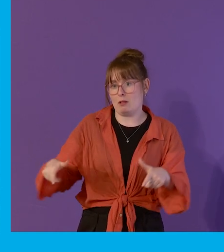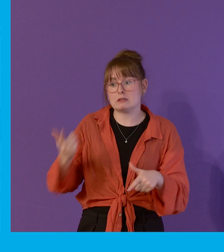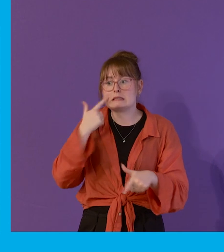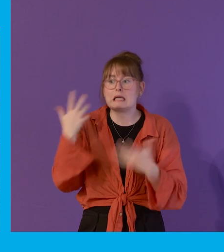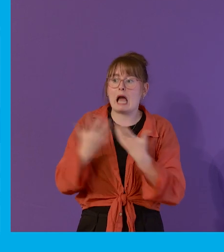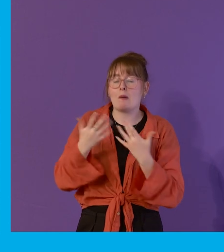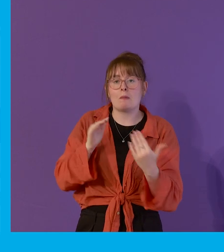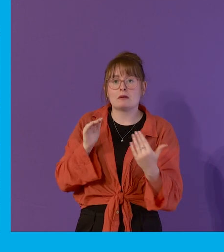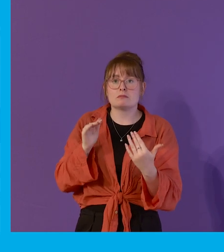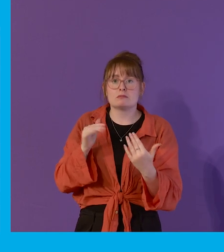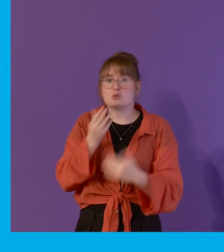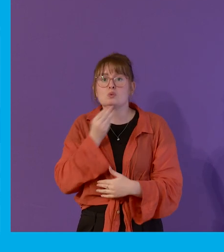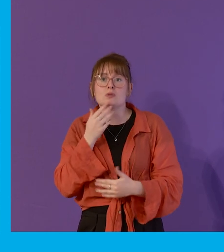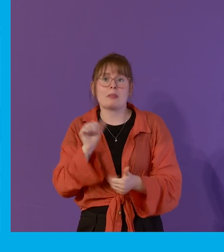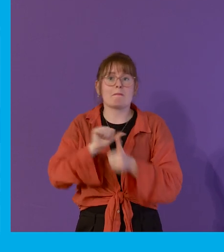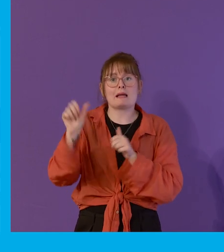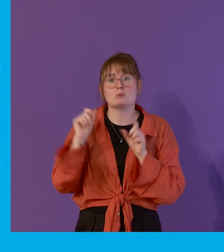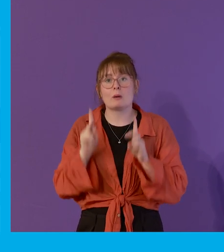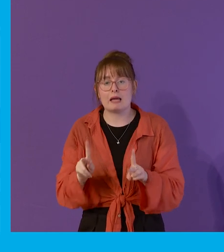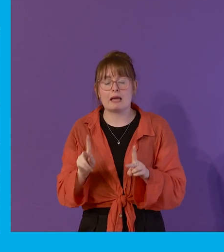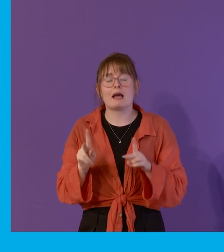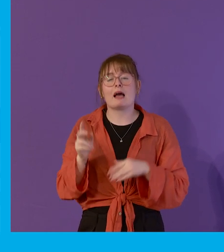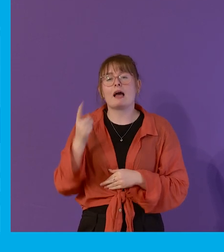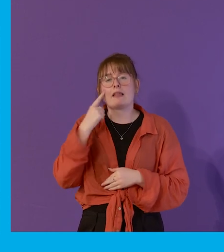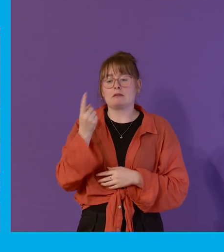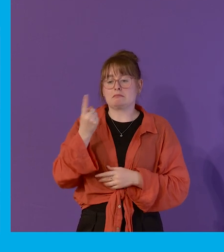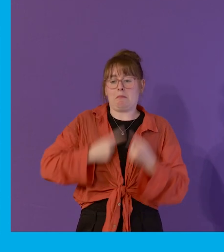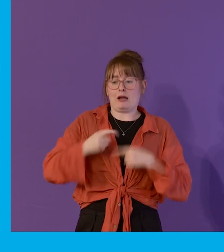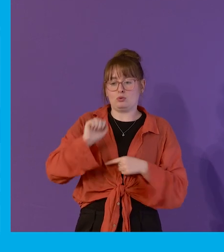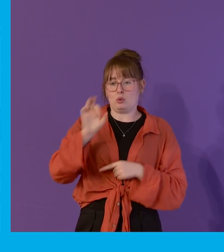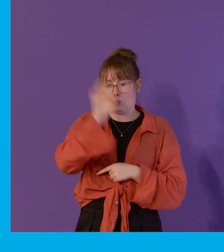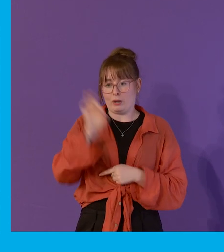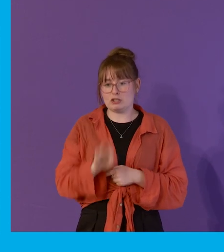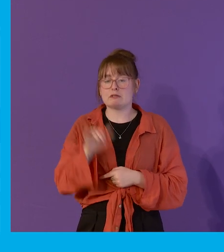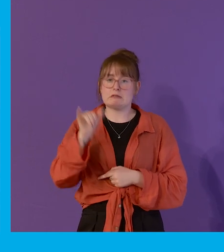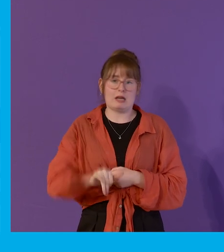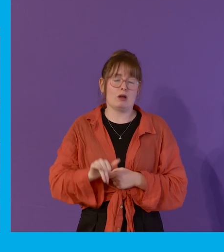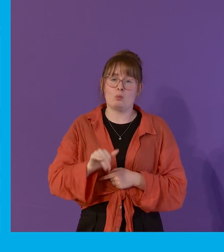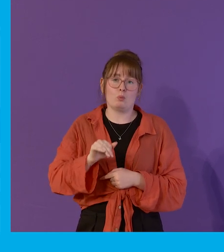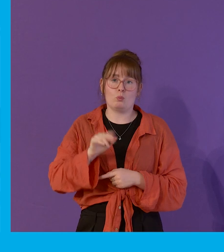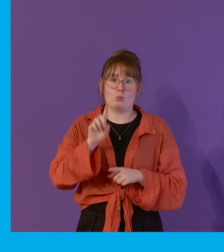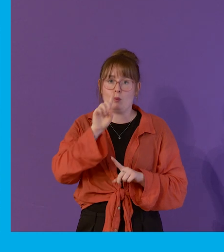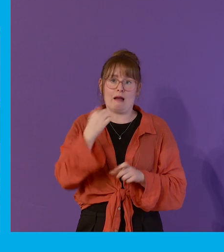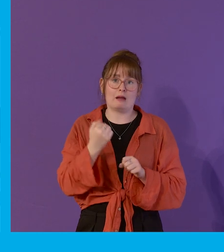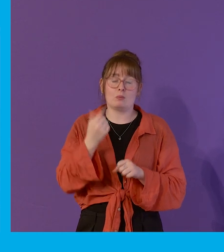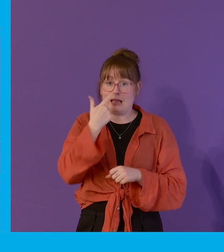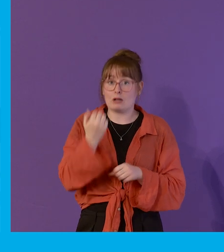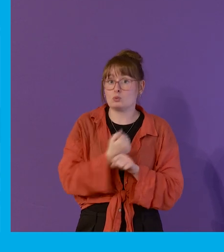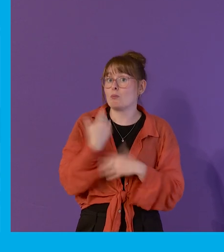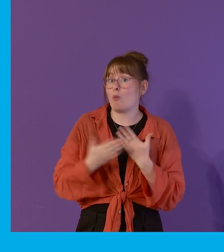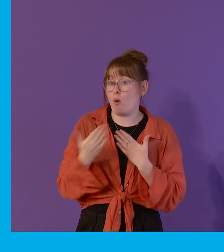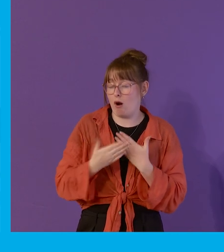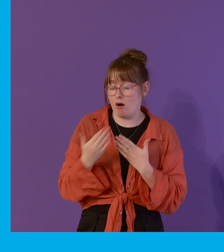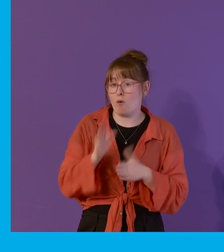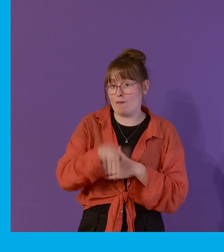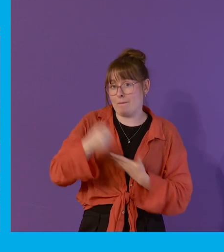see fit. But I think, returning to your question, absolutely we can do more on the participatory budgeting side of